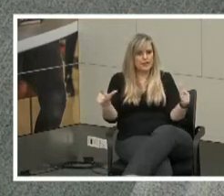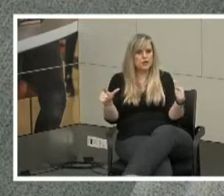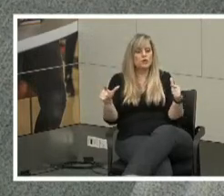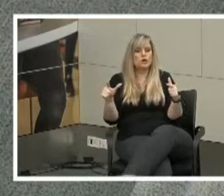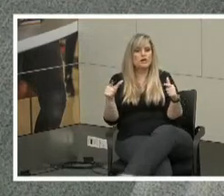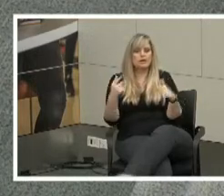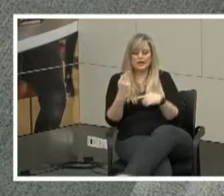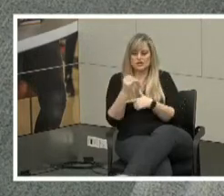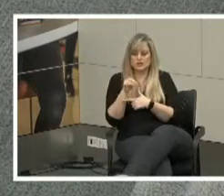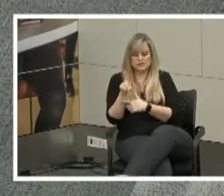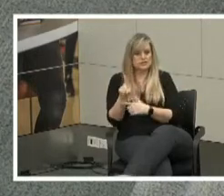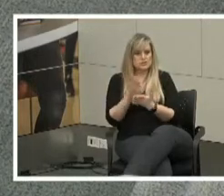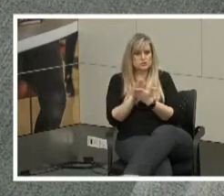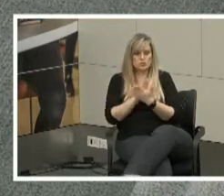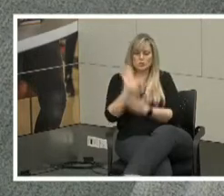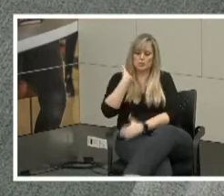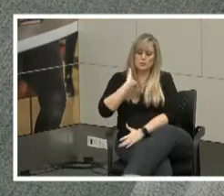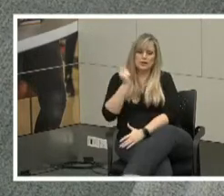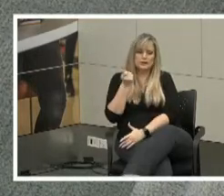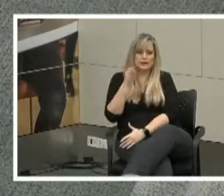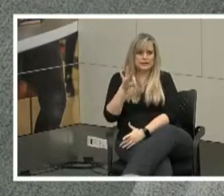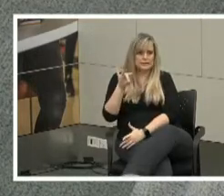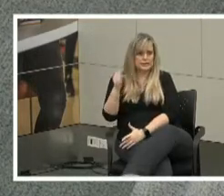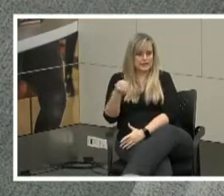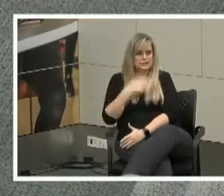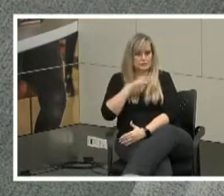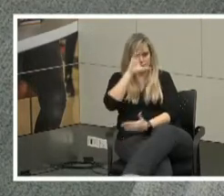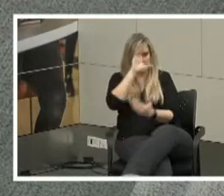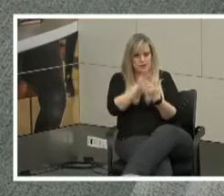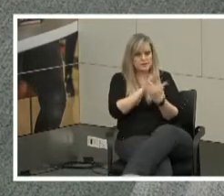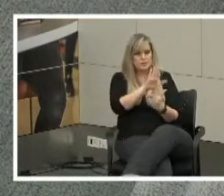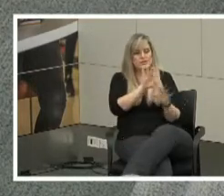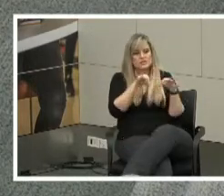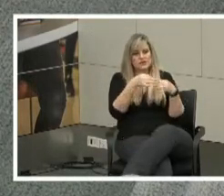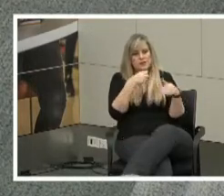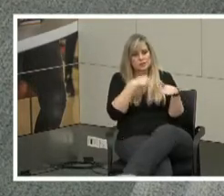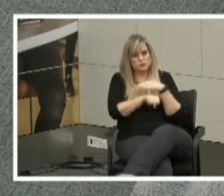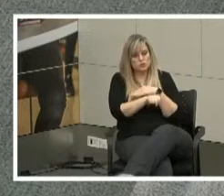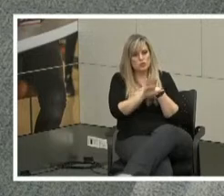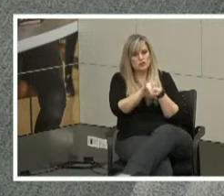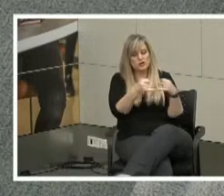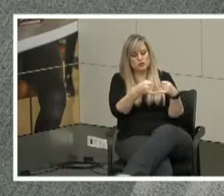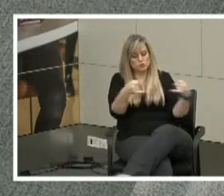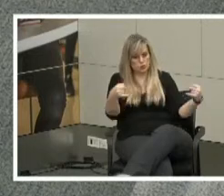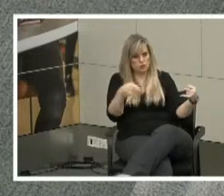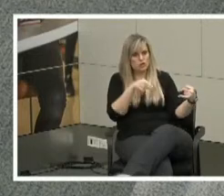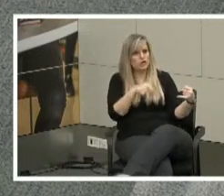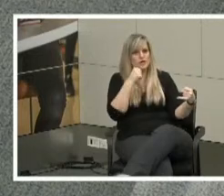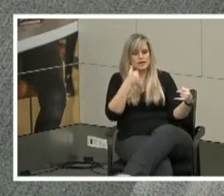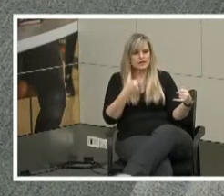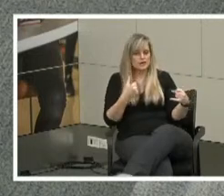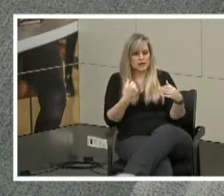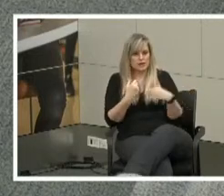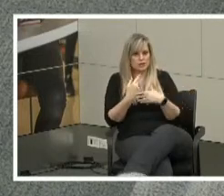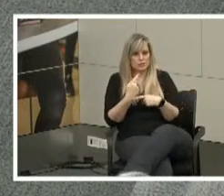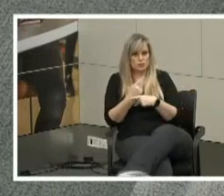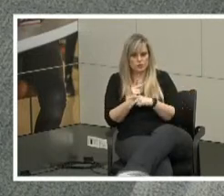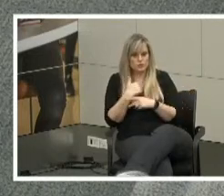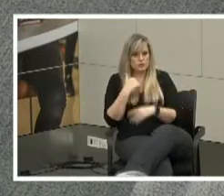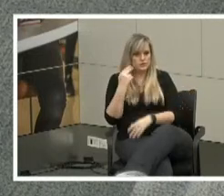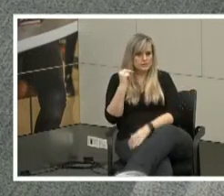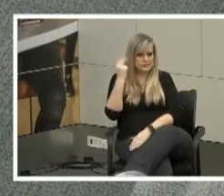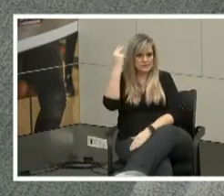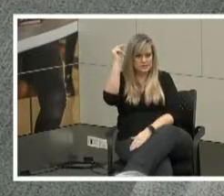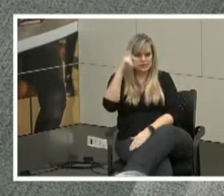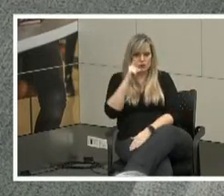hi in the early 80s my husband whose family was born on the US border didn't produce bilingual nieces or nephews